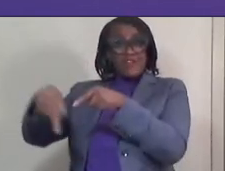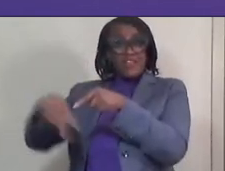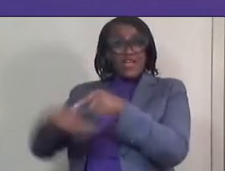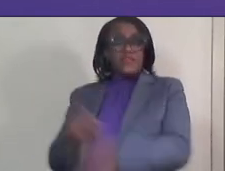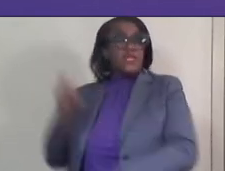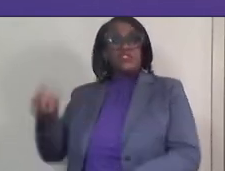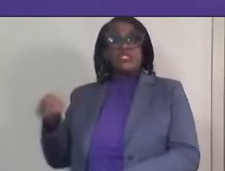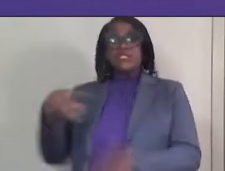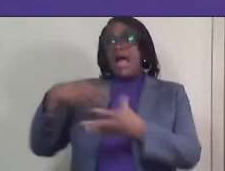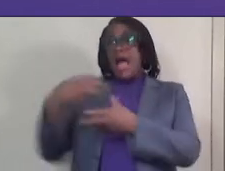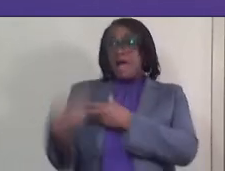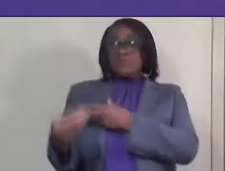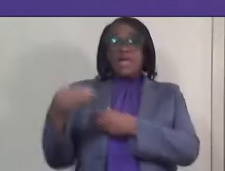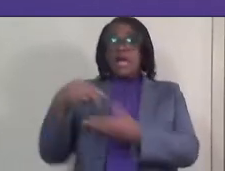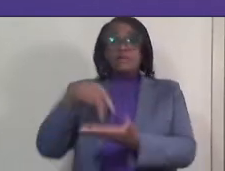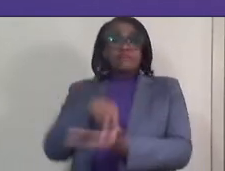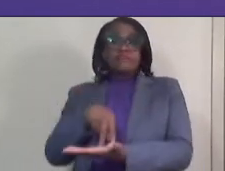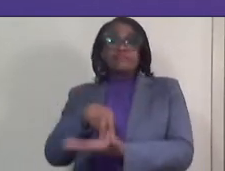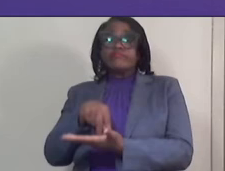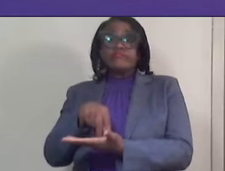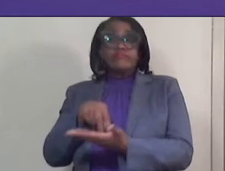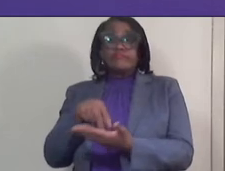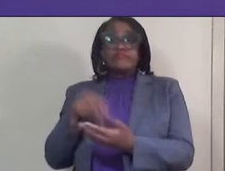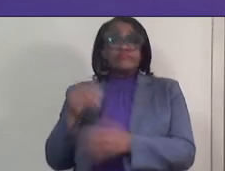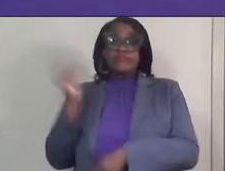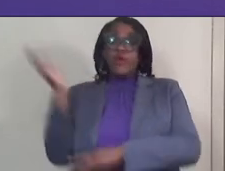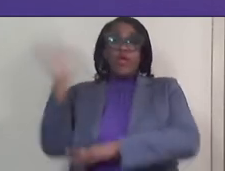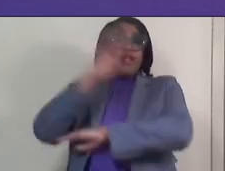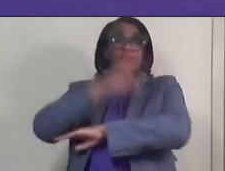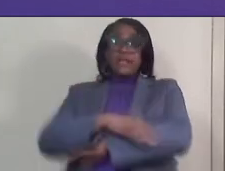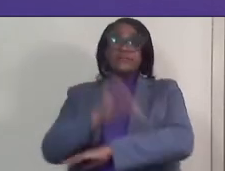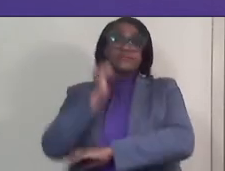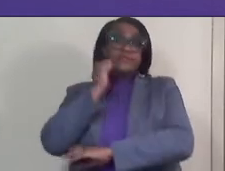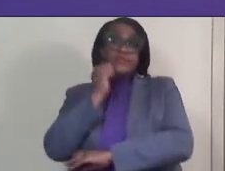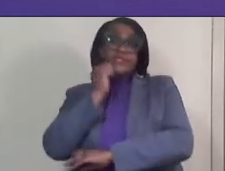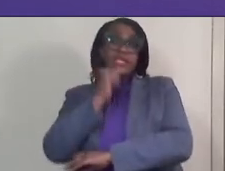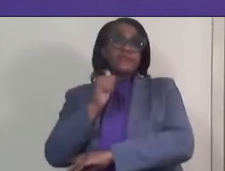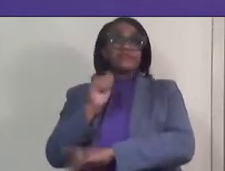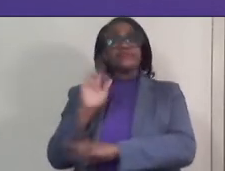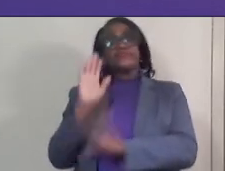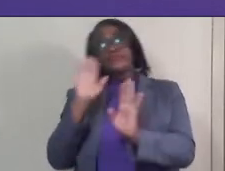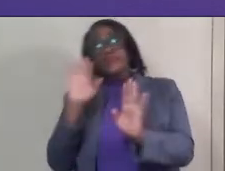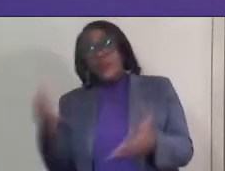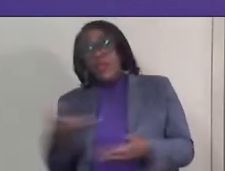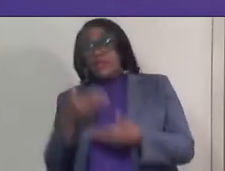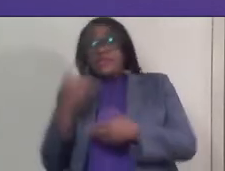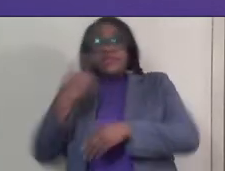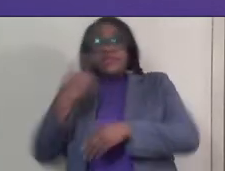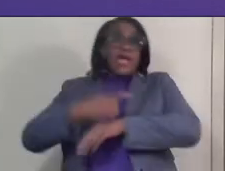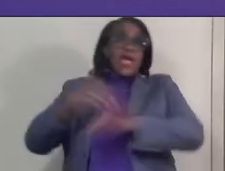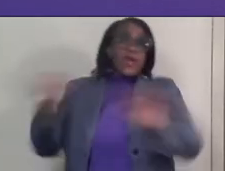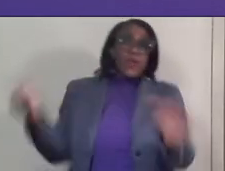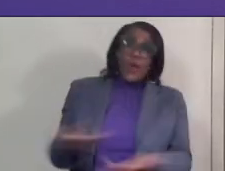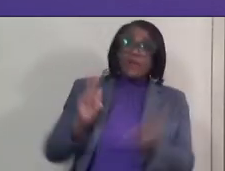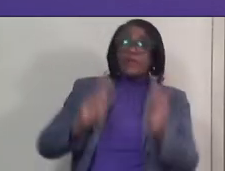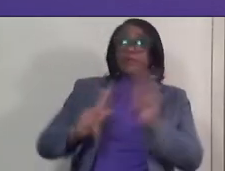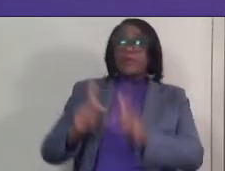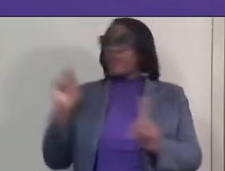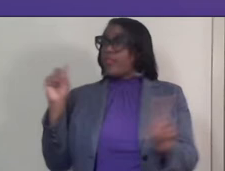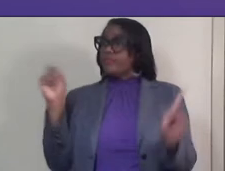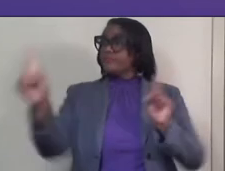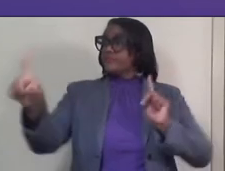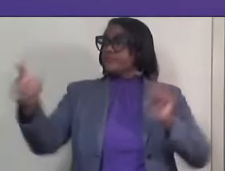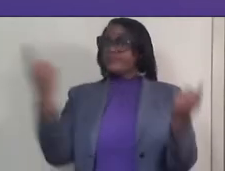there, you know, pretty much the whole day, every day, welcoming the day, welcoming everybody as they come out of their houses, making